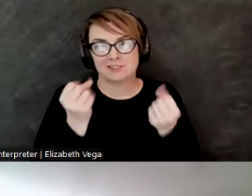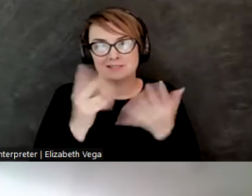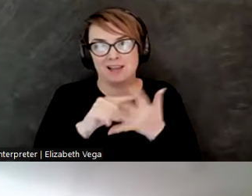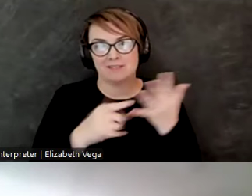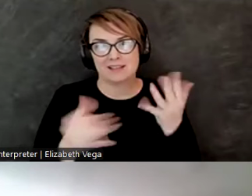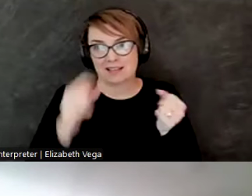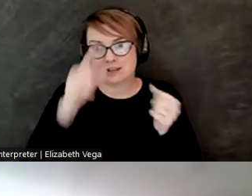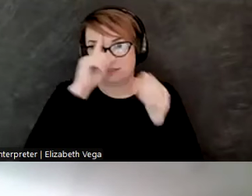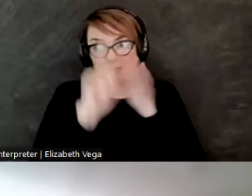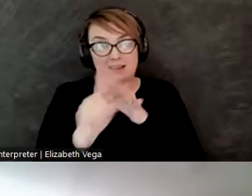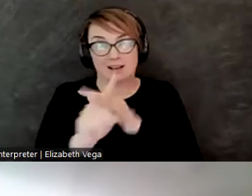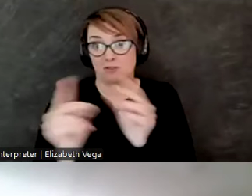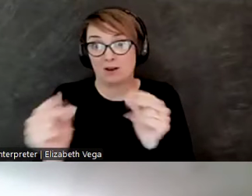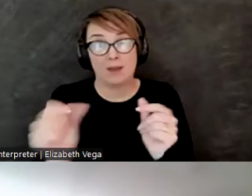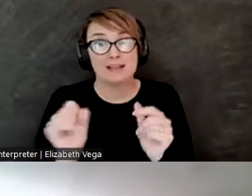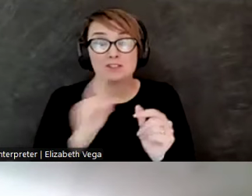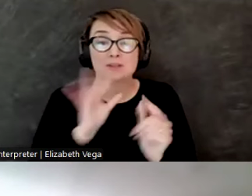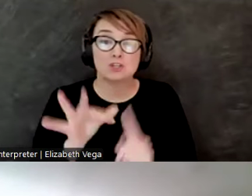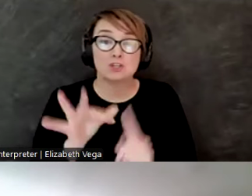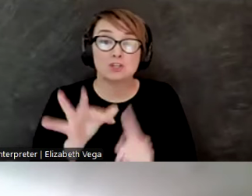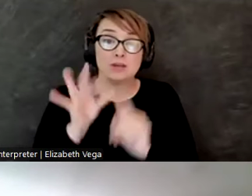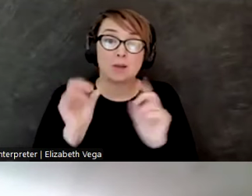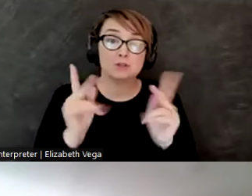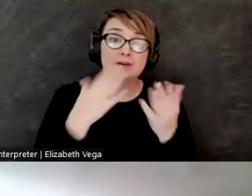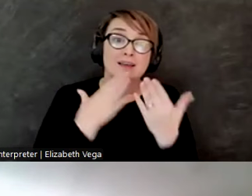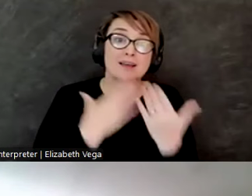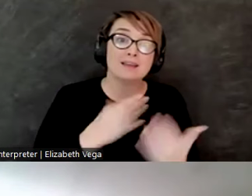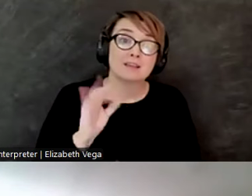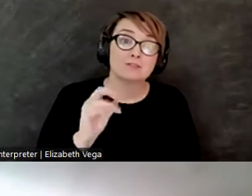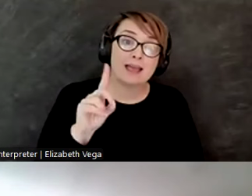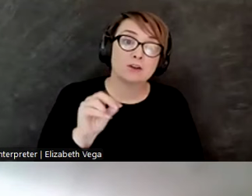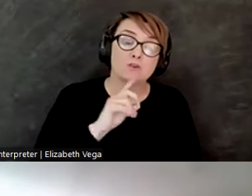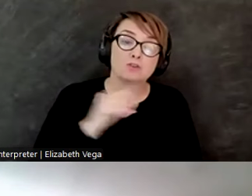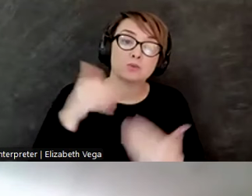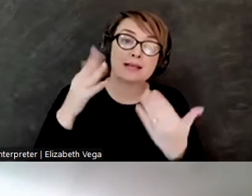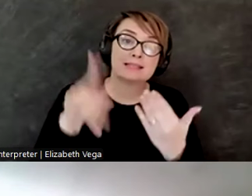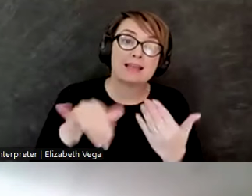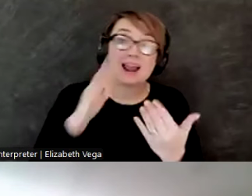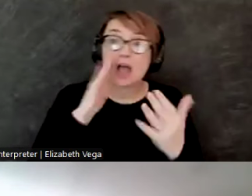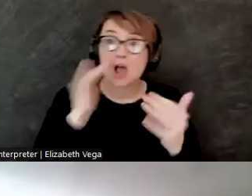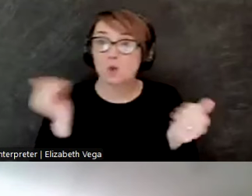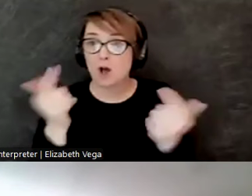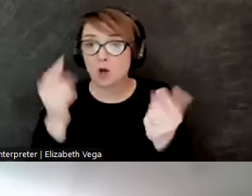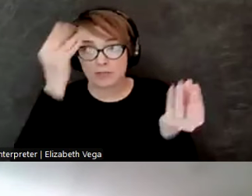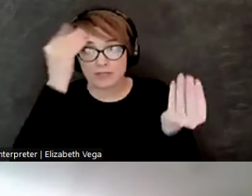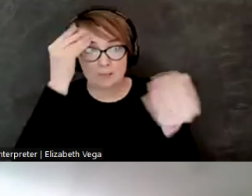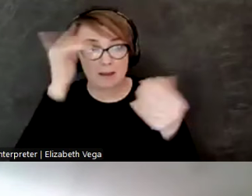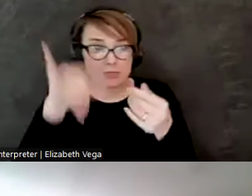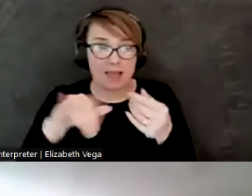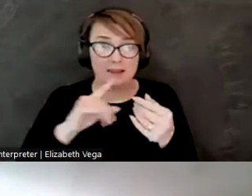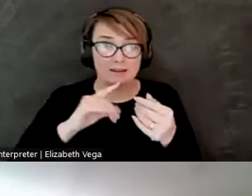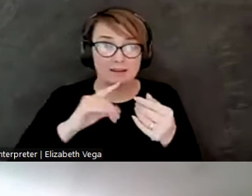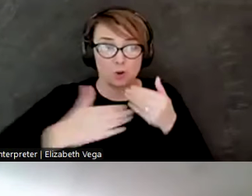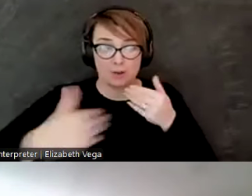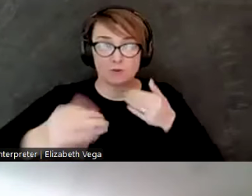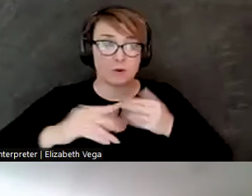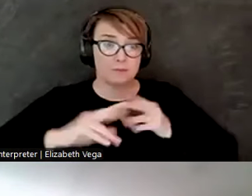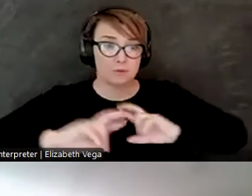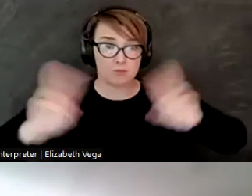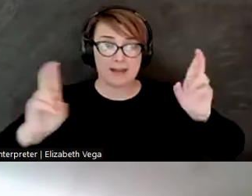I think it's a unique opportunity. I'm really glad Fernando raised that. And I just hope we can all think on it going forward, you know, be ready to